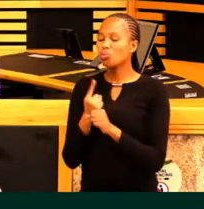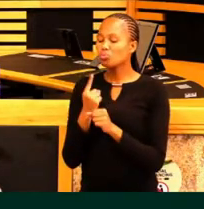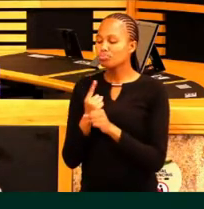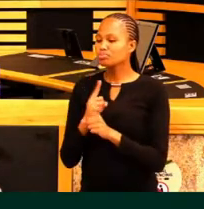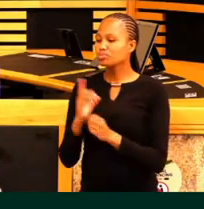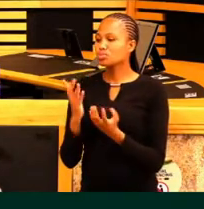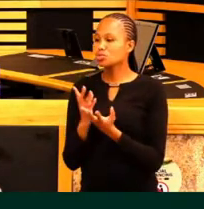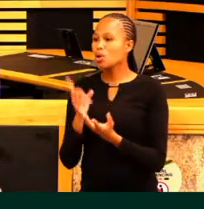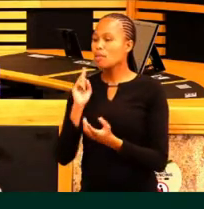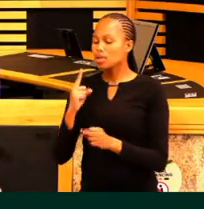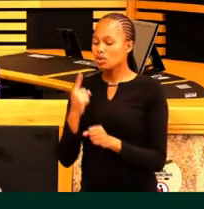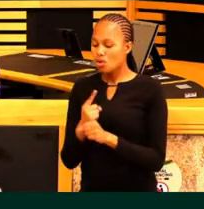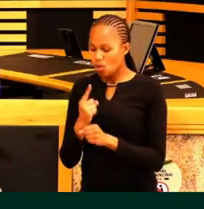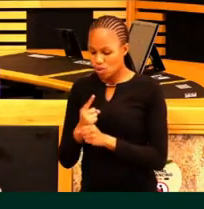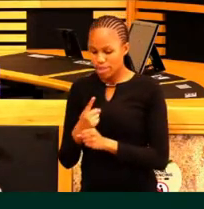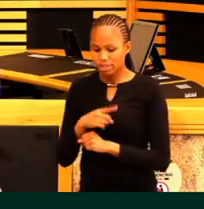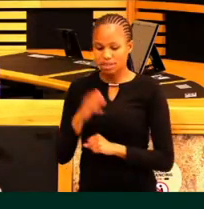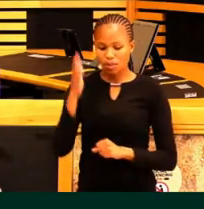foreign